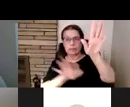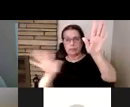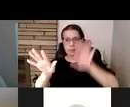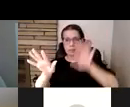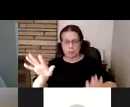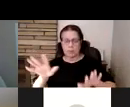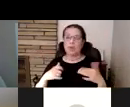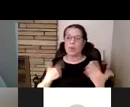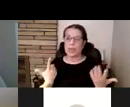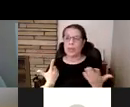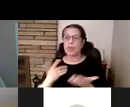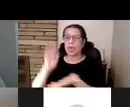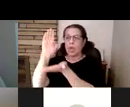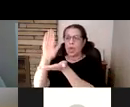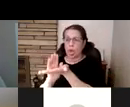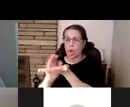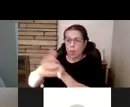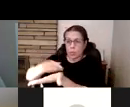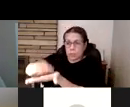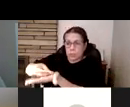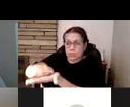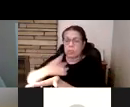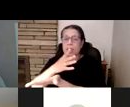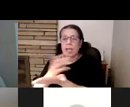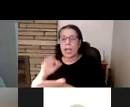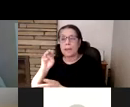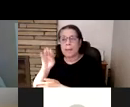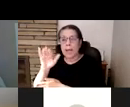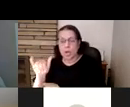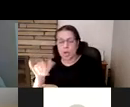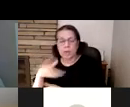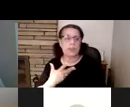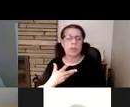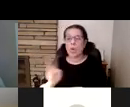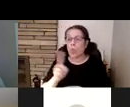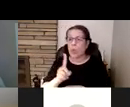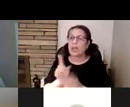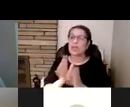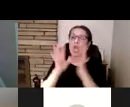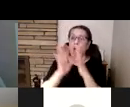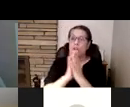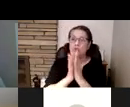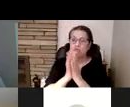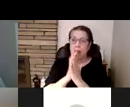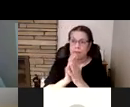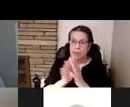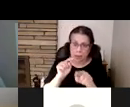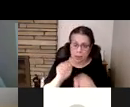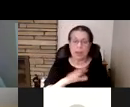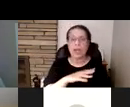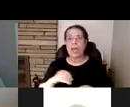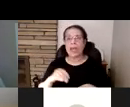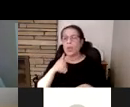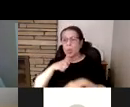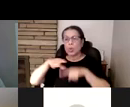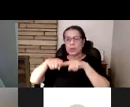low-income, minority, and limited English communities, access in high ridership locations, and access by cash-dependent